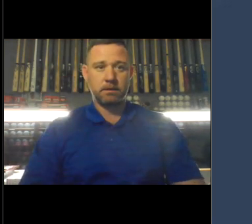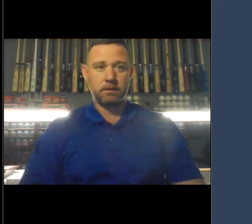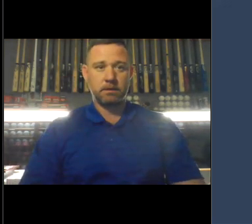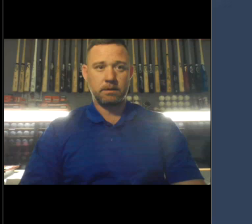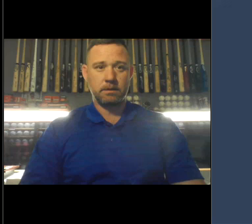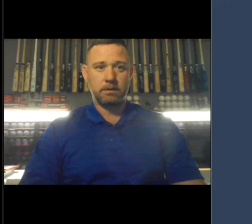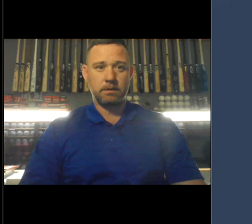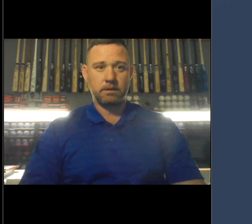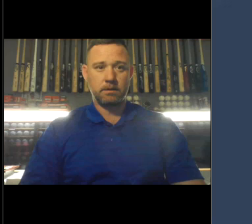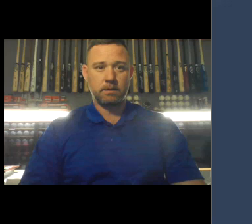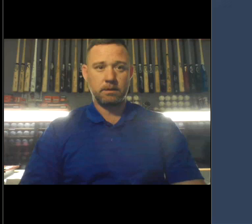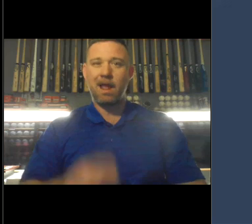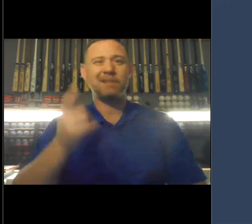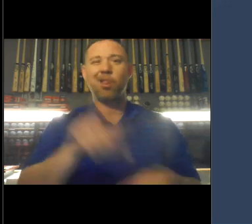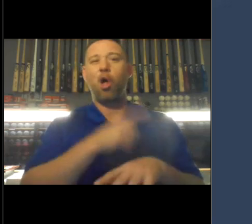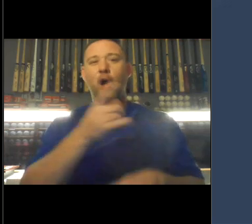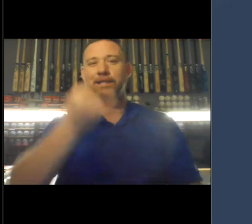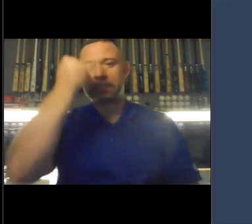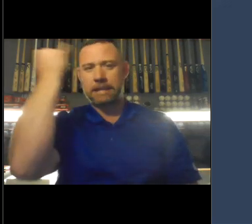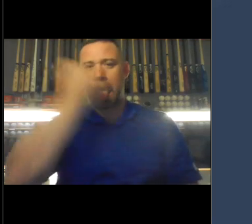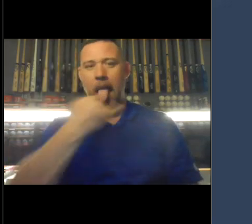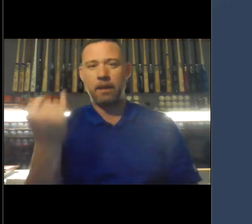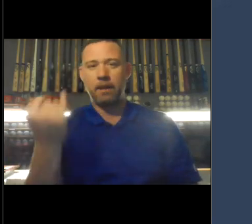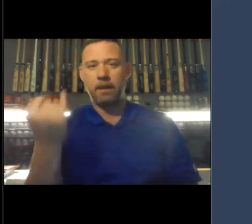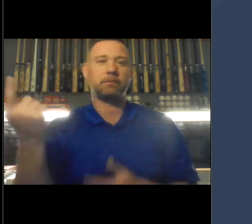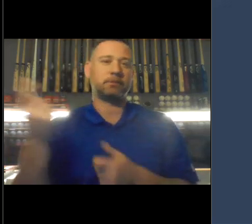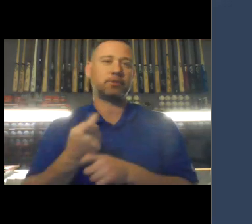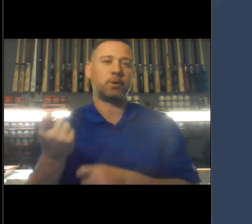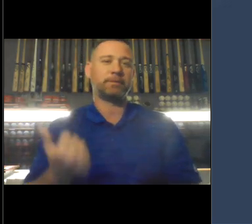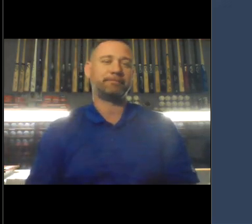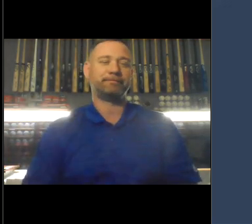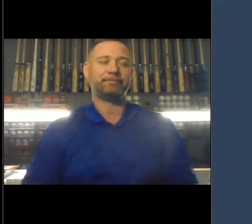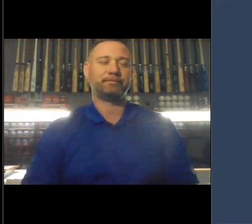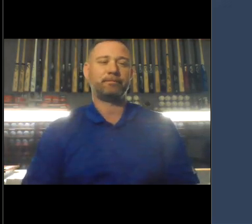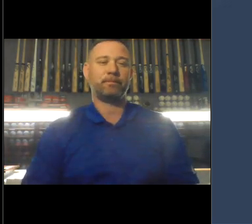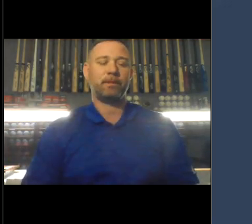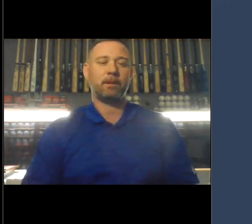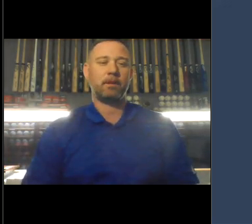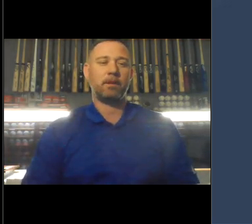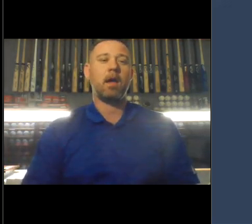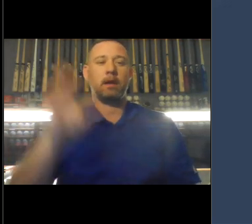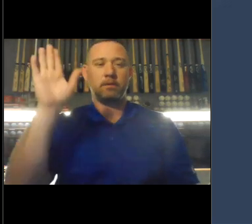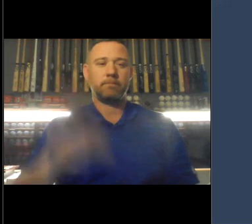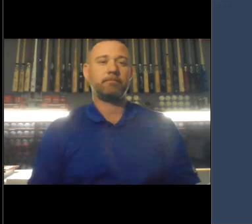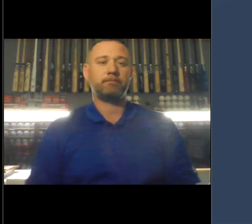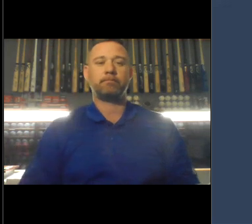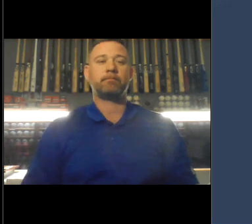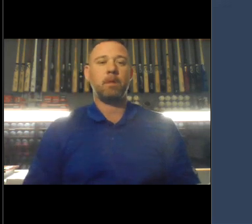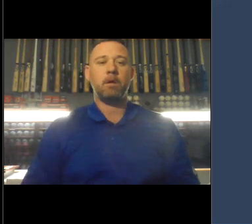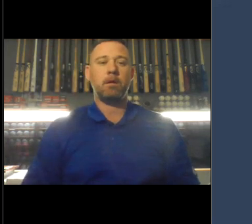long as it's in Italian, I'm fine with it. All those in favor? Aye. Aye.